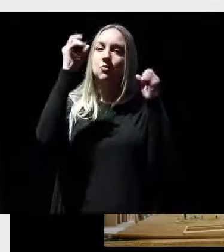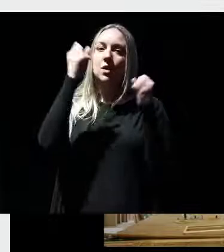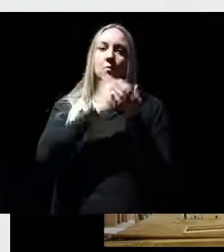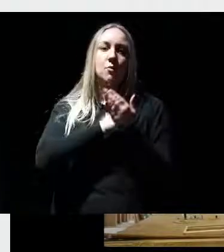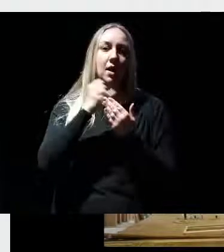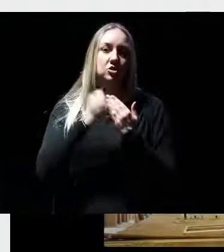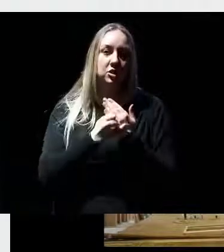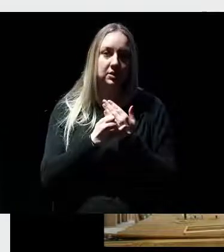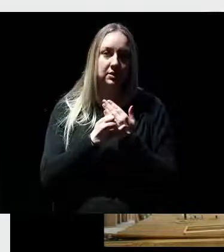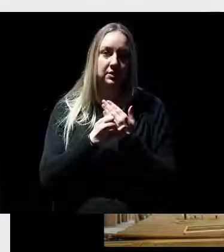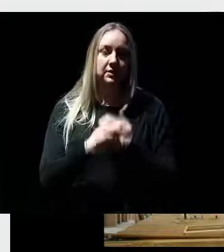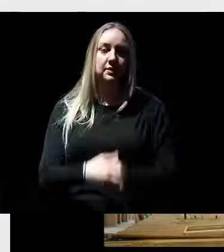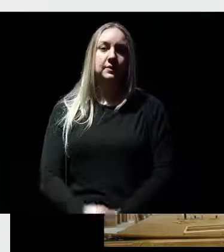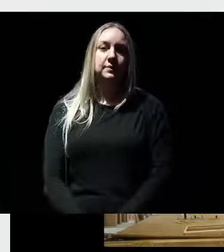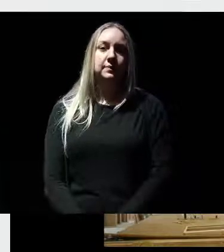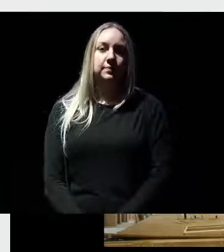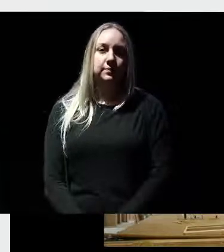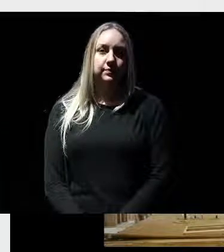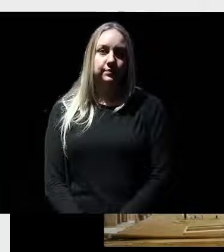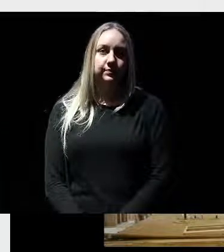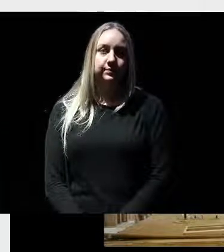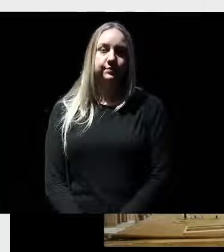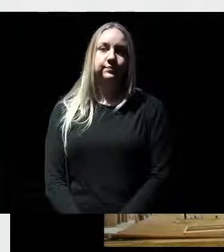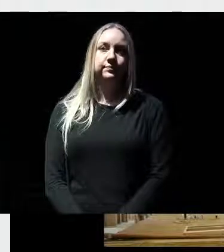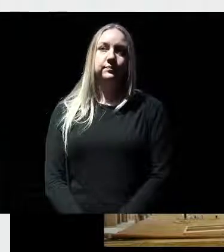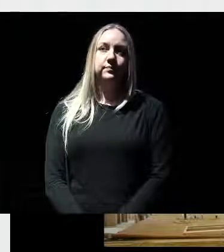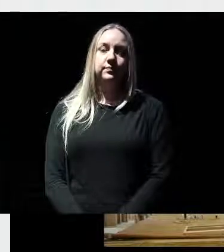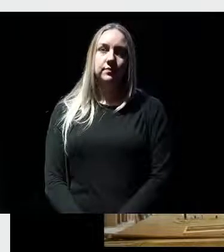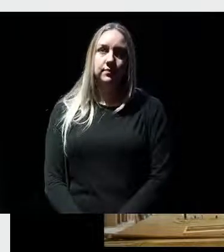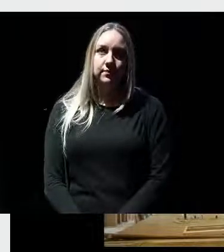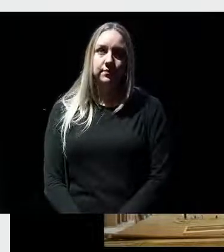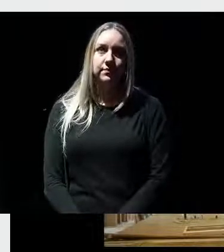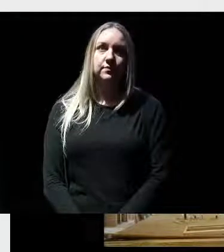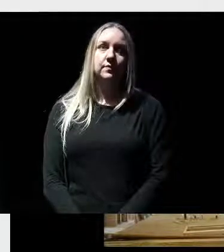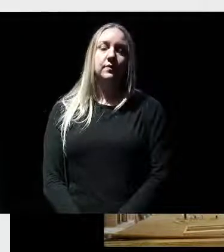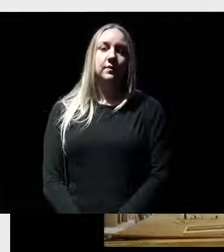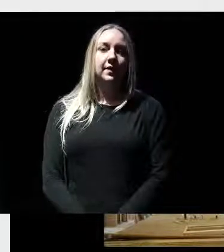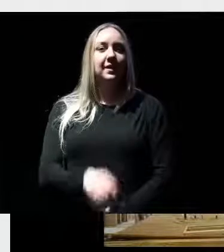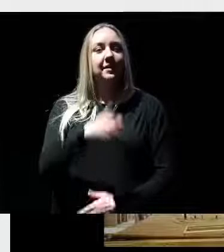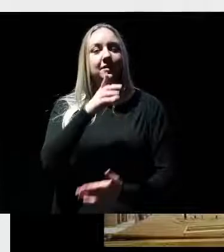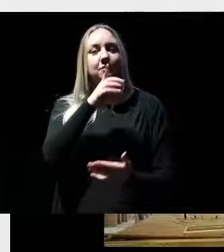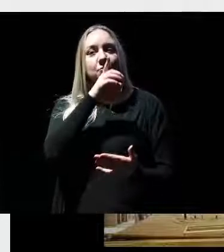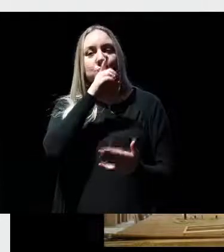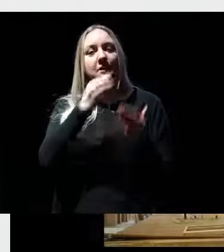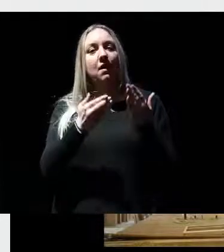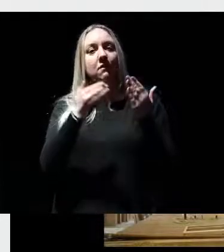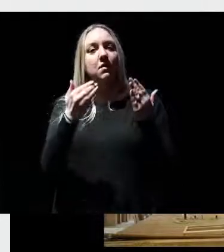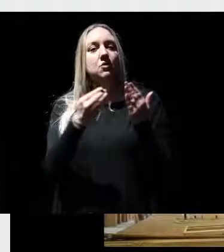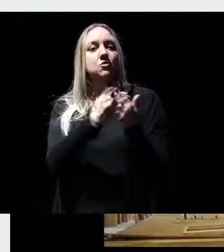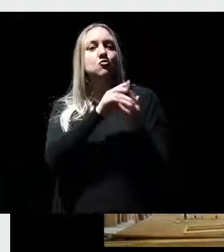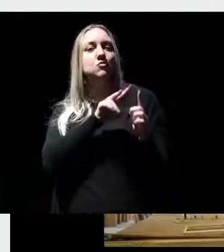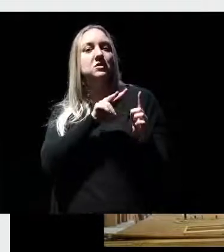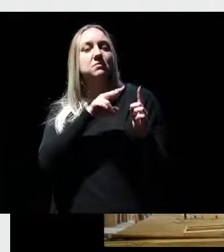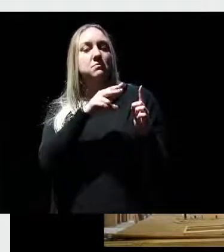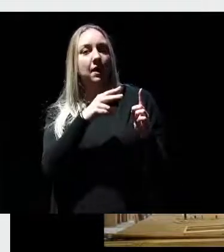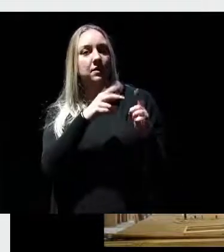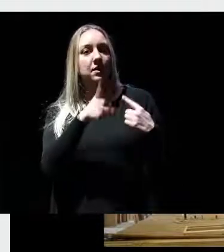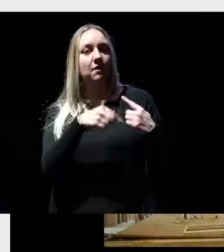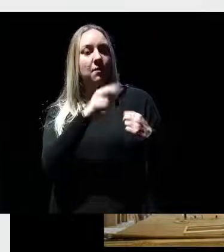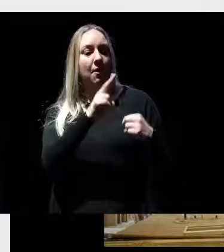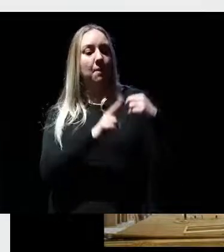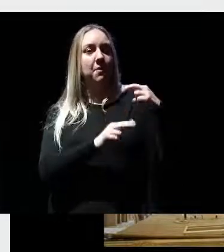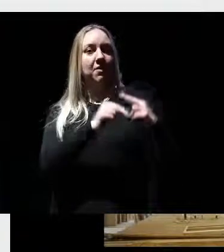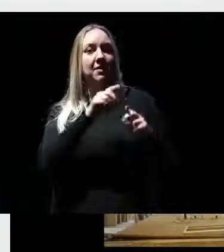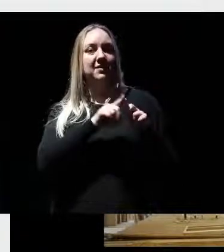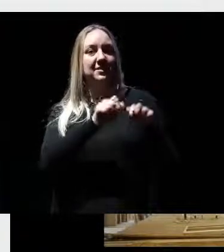project and a very different way of thinking about buildings as an architect, because while we're